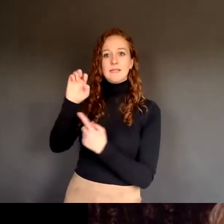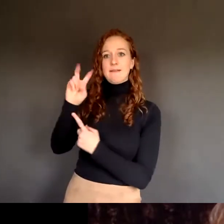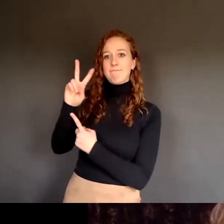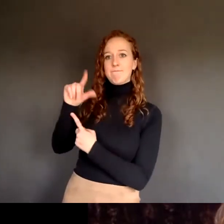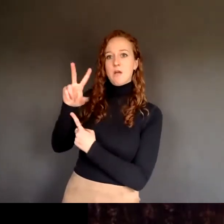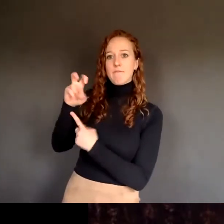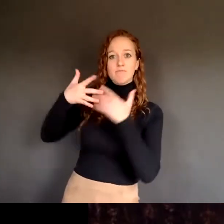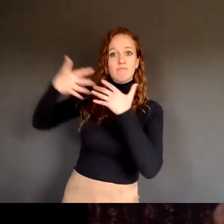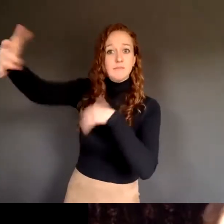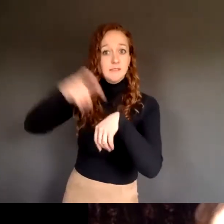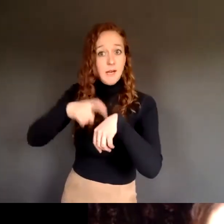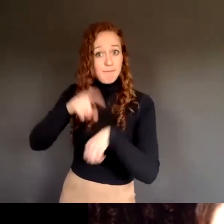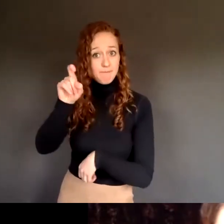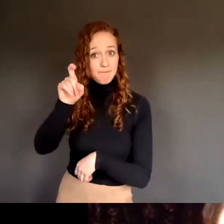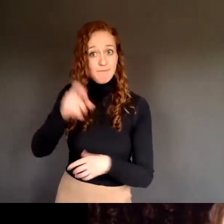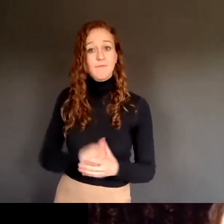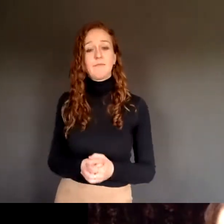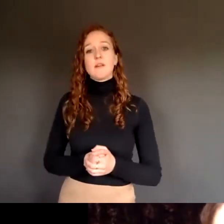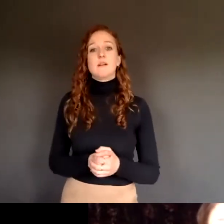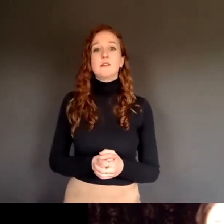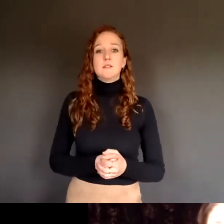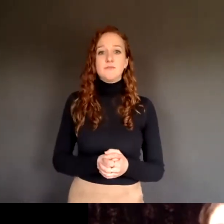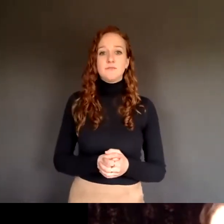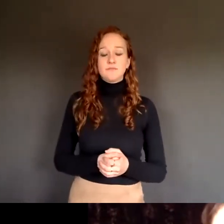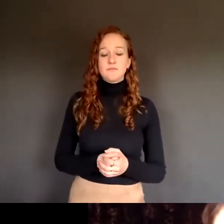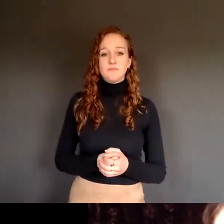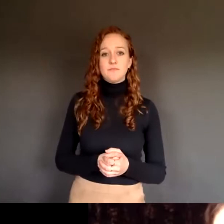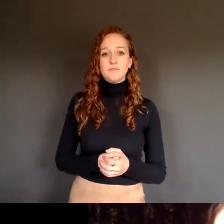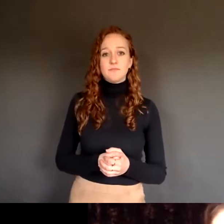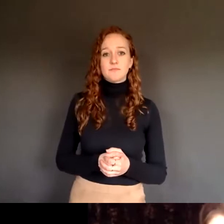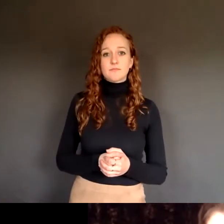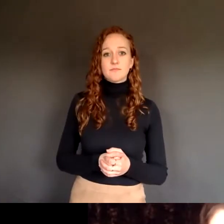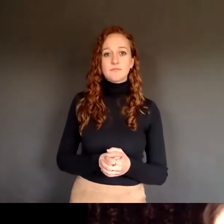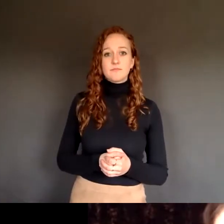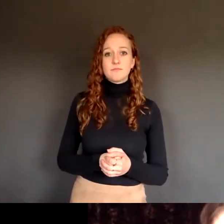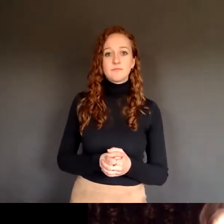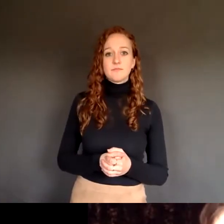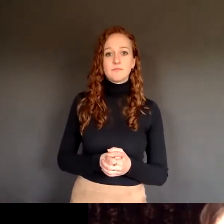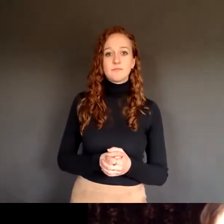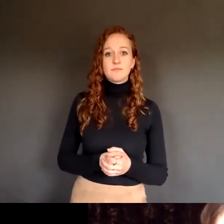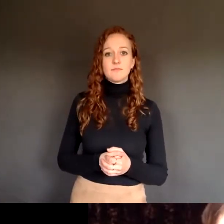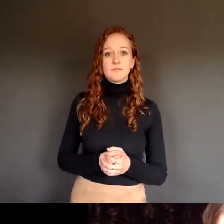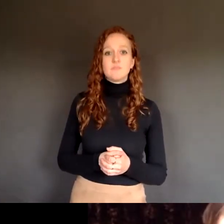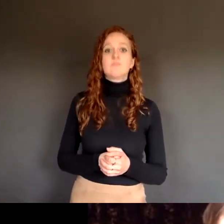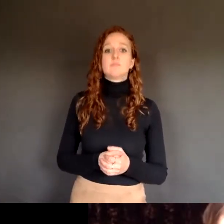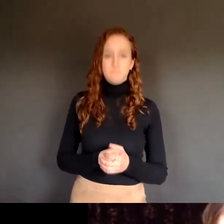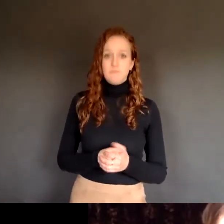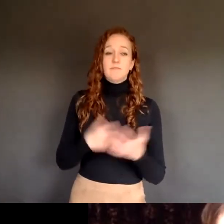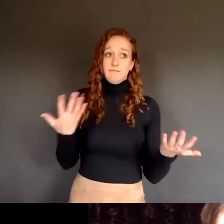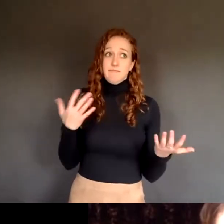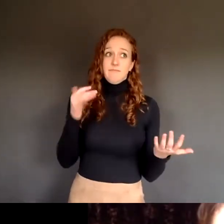change, kelp could possibly adapt, and would they maybe evolve? Would we see some evolution through time?